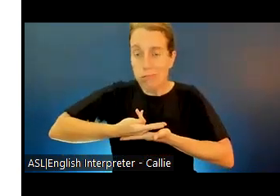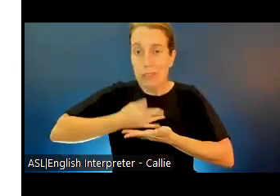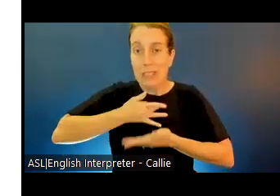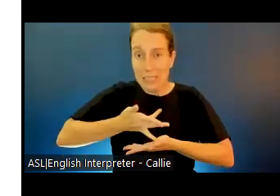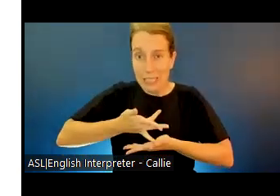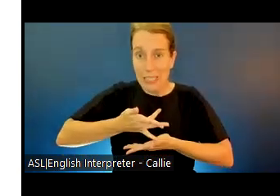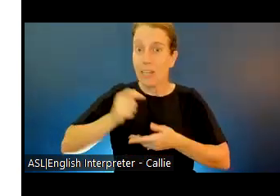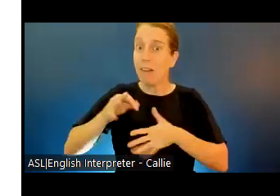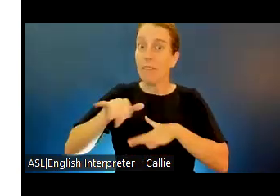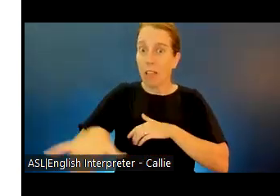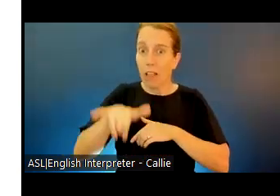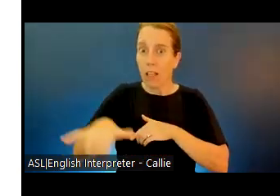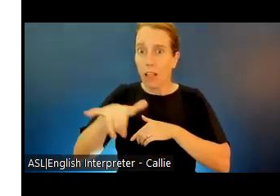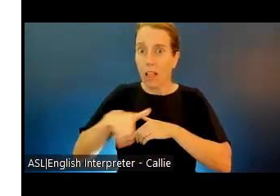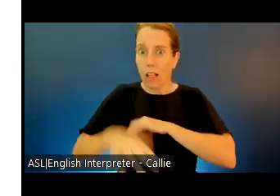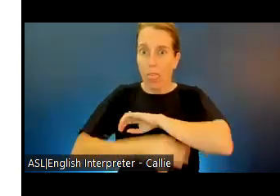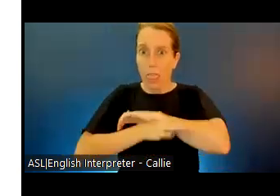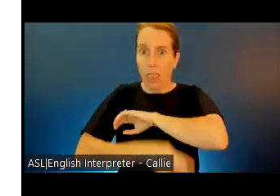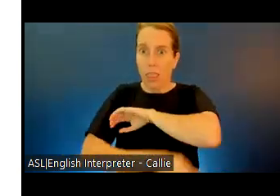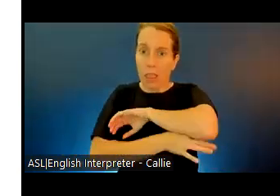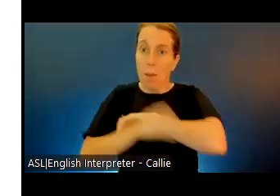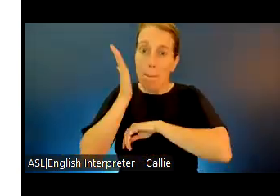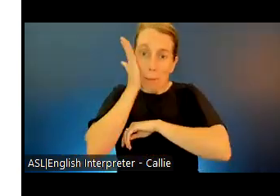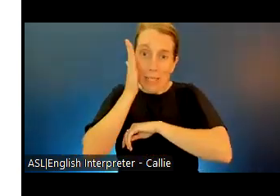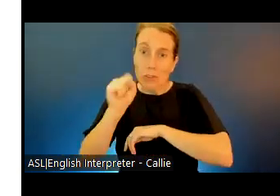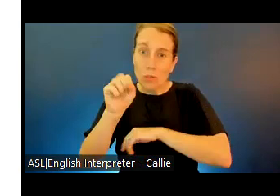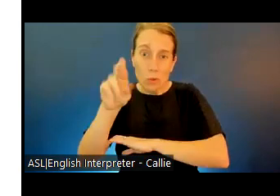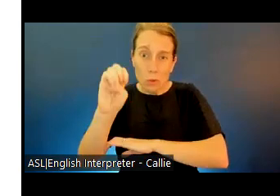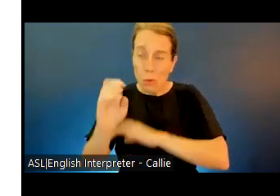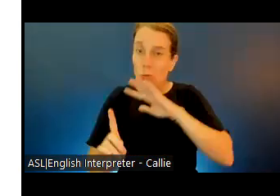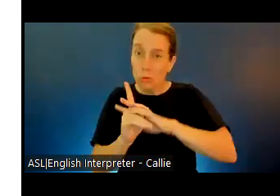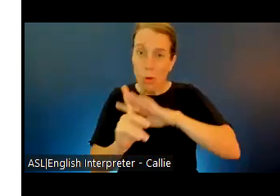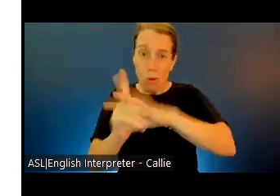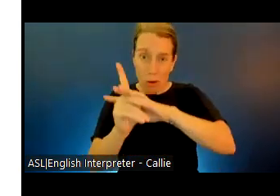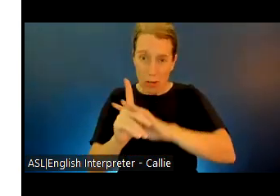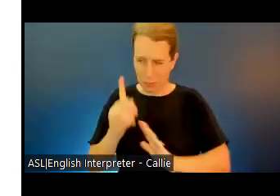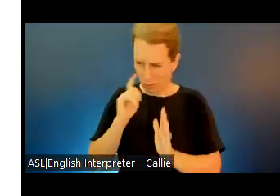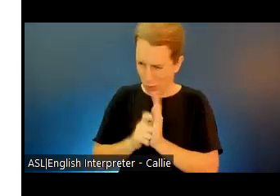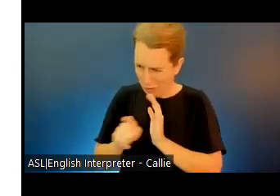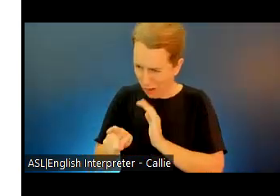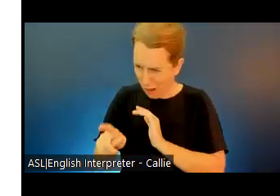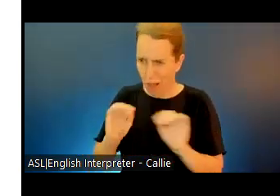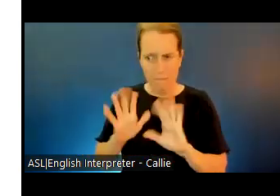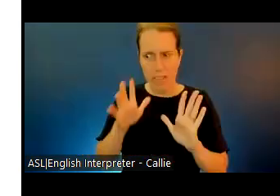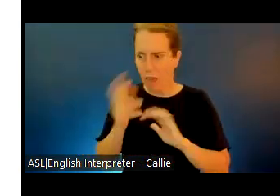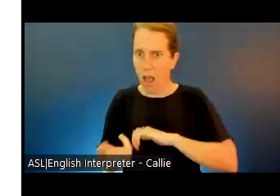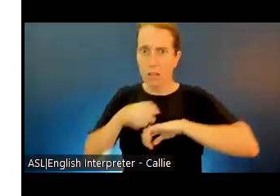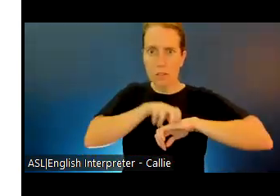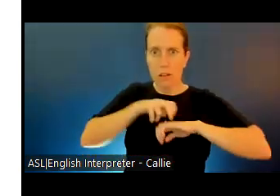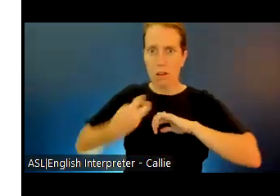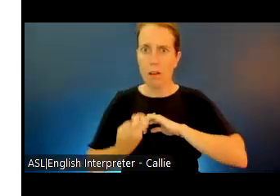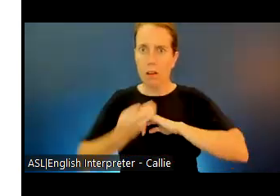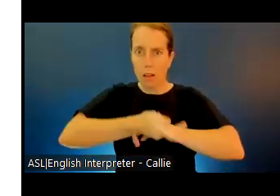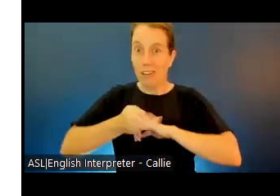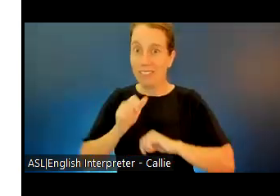neglect as well. Lastly, any hazardous, unsafe, or insanitary living conditions. Again, when you walk into that facility,